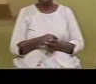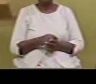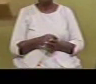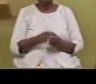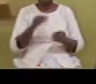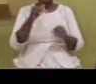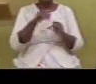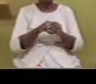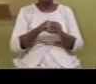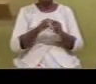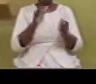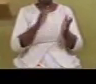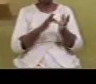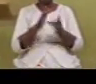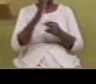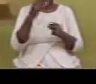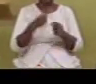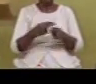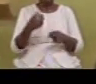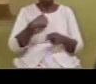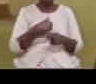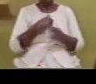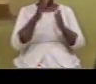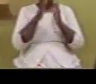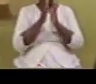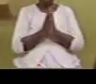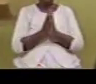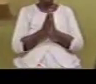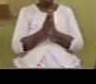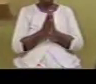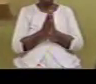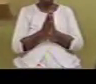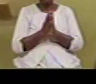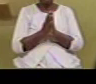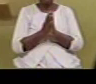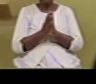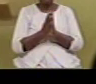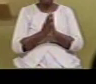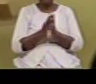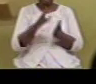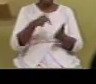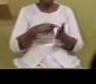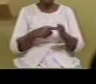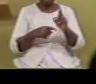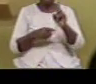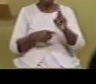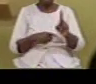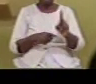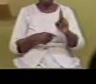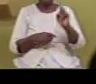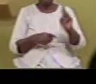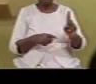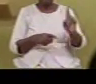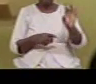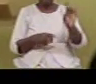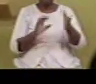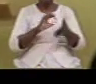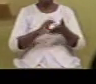In Jesus' name we pray. I read Psalm 118, verse